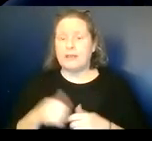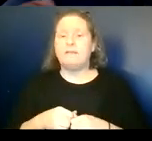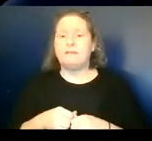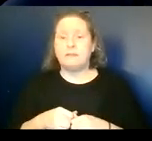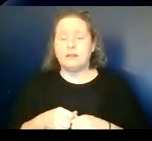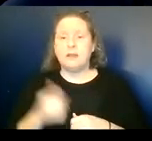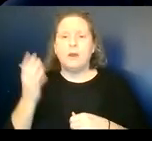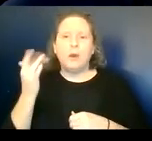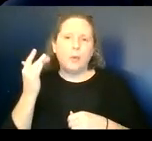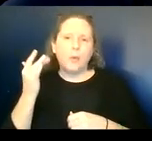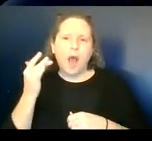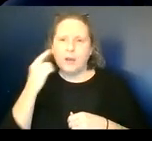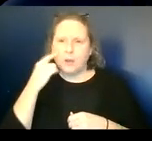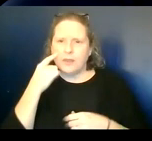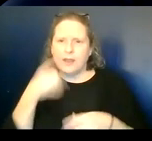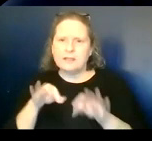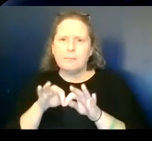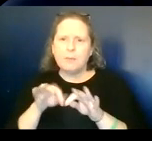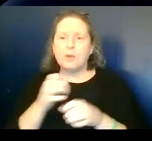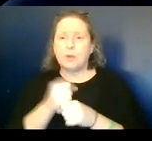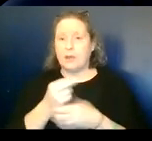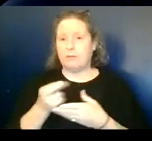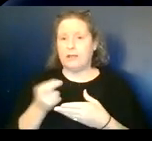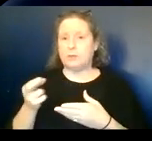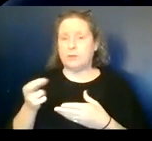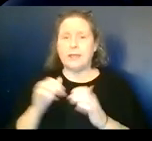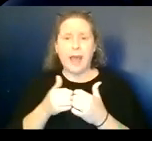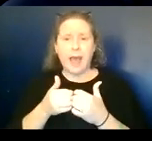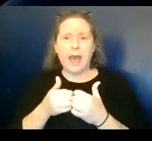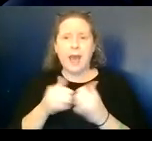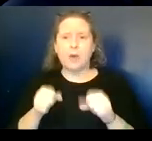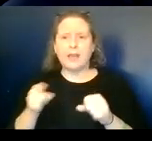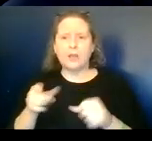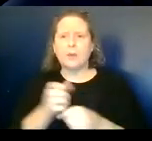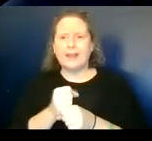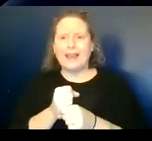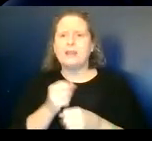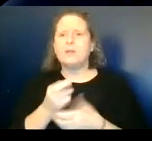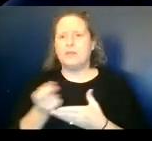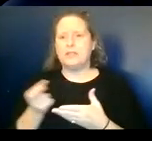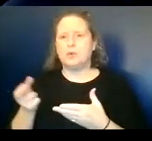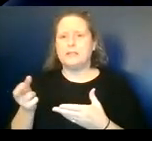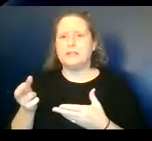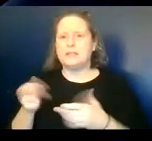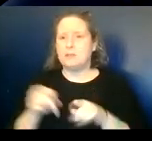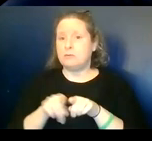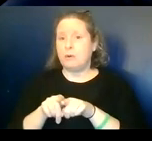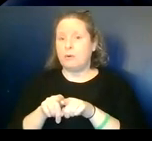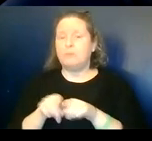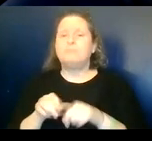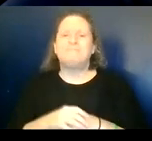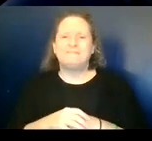Why do you think it's important to get those resources, and how can you get the resources as well?